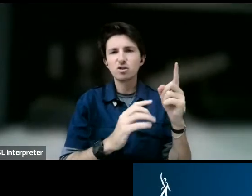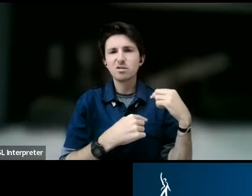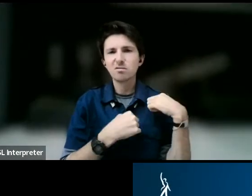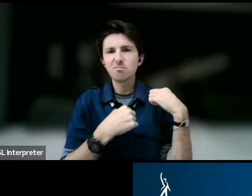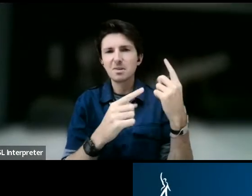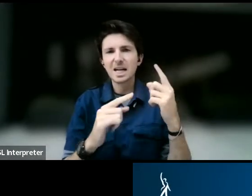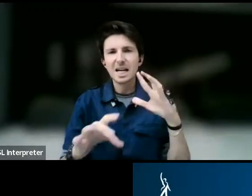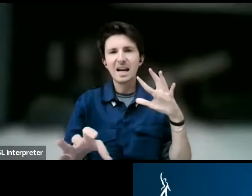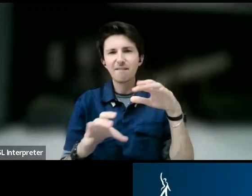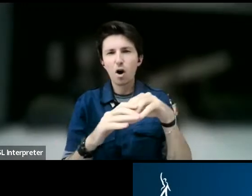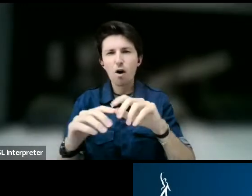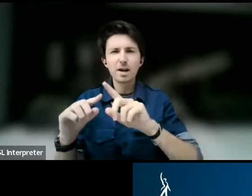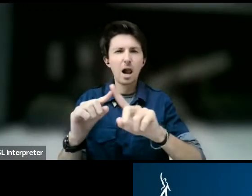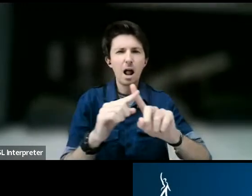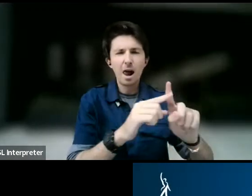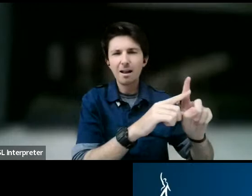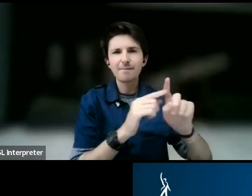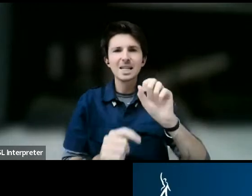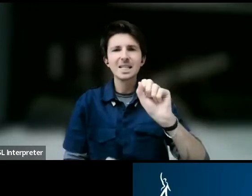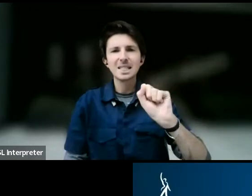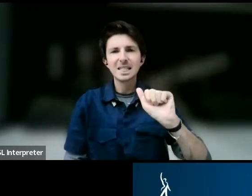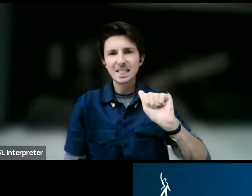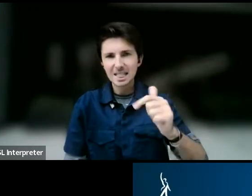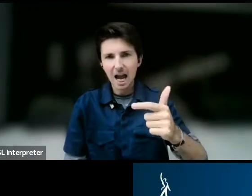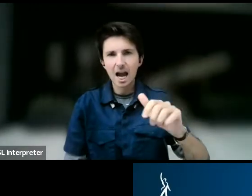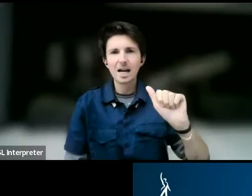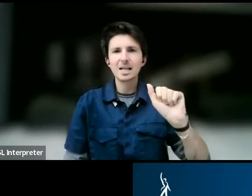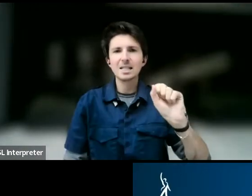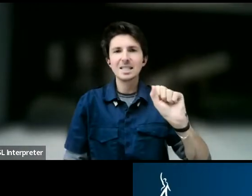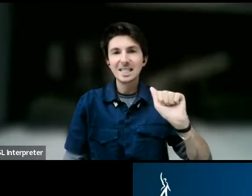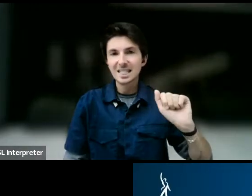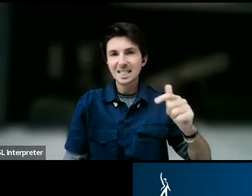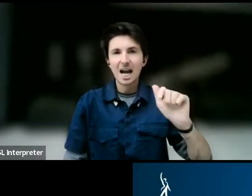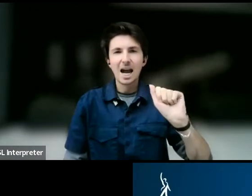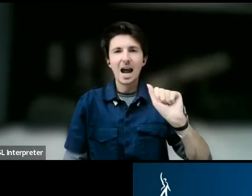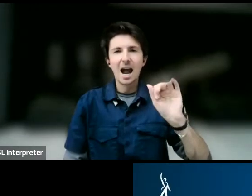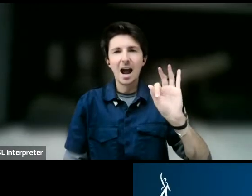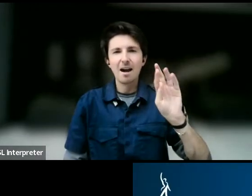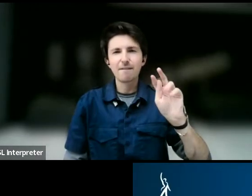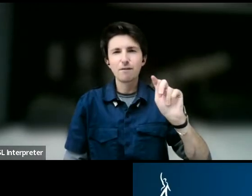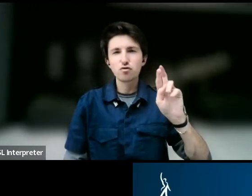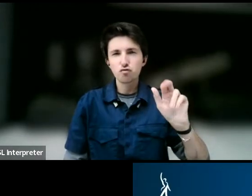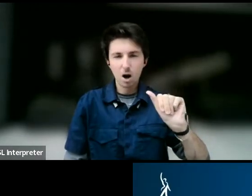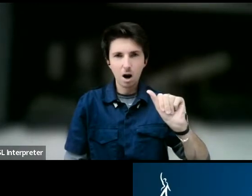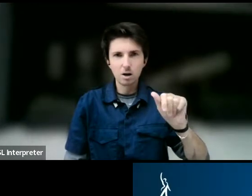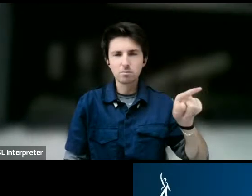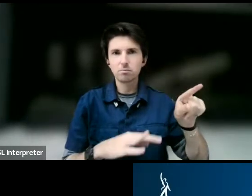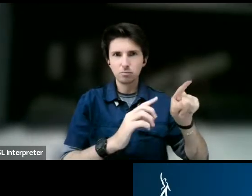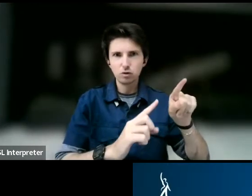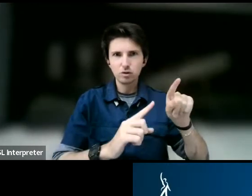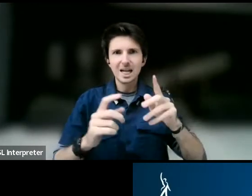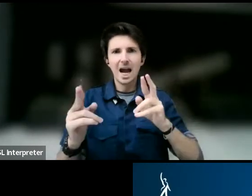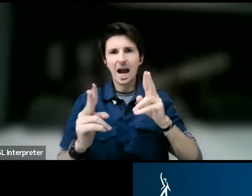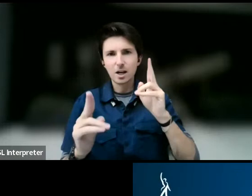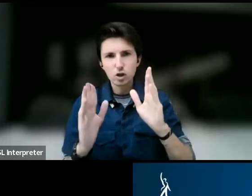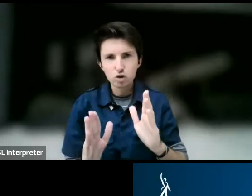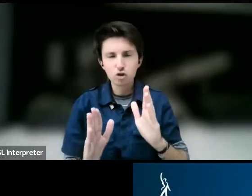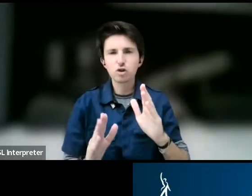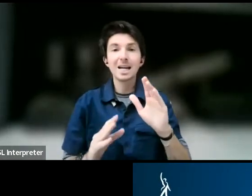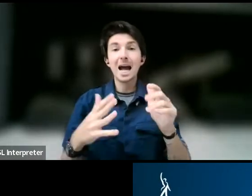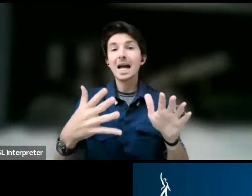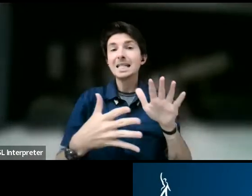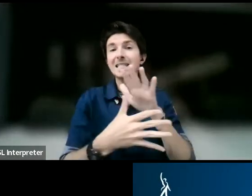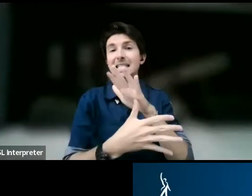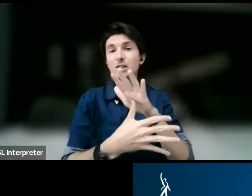a business representative, manager, director, and senior director of entertainment contracts, where she oversaw administration